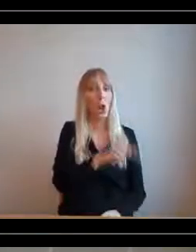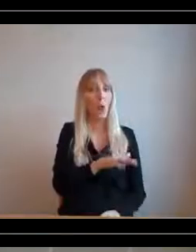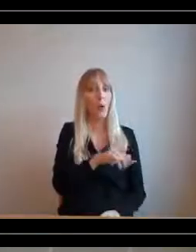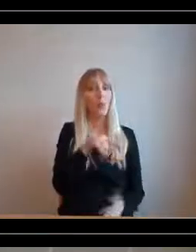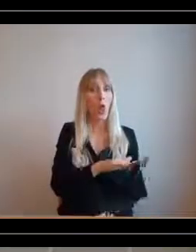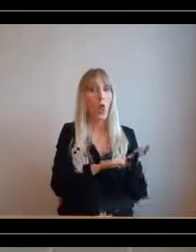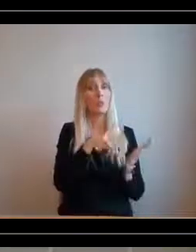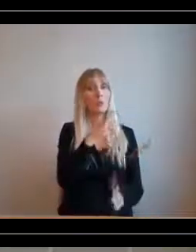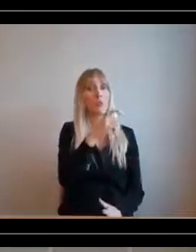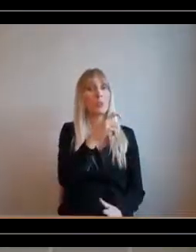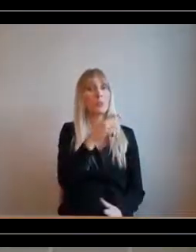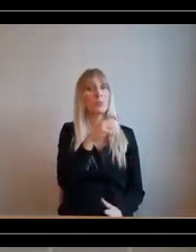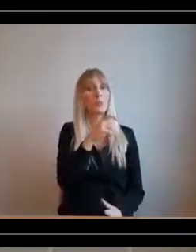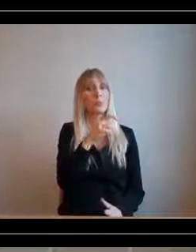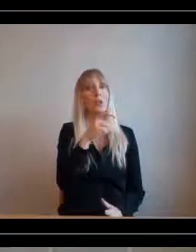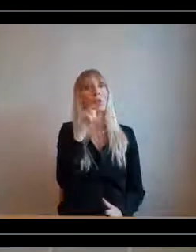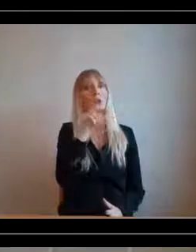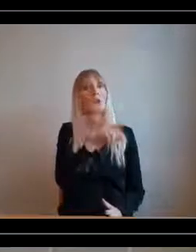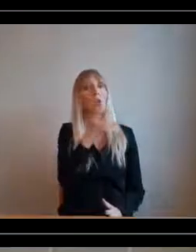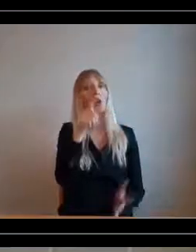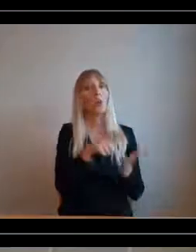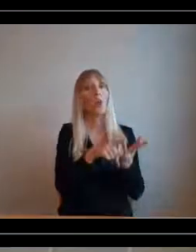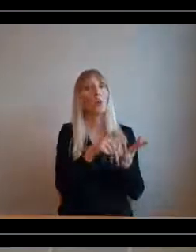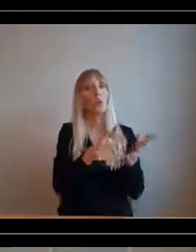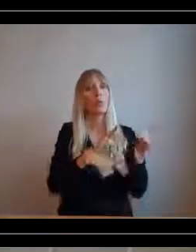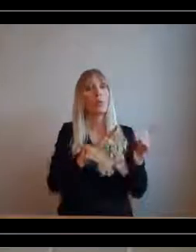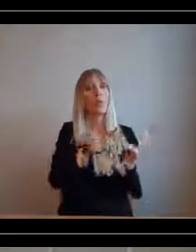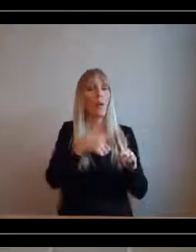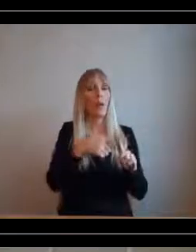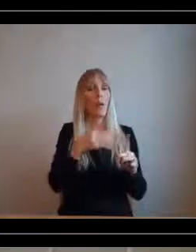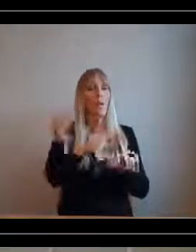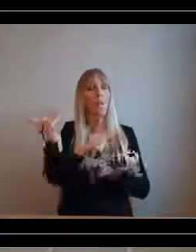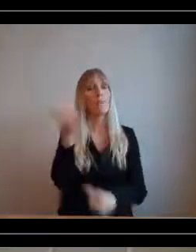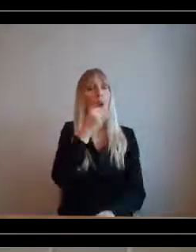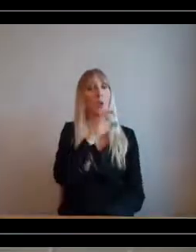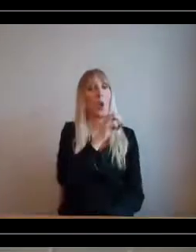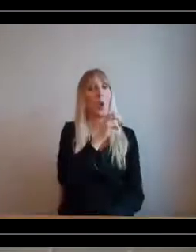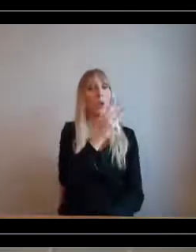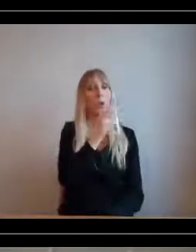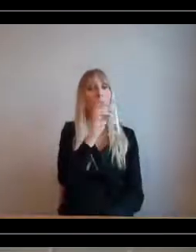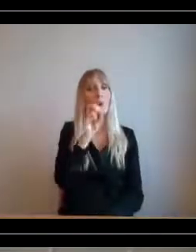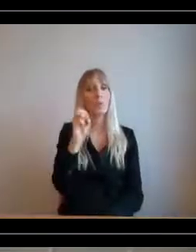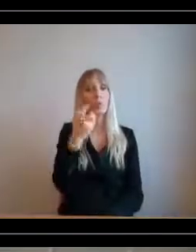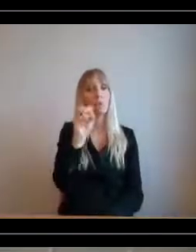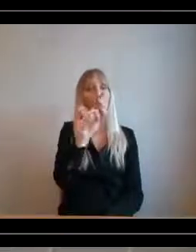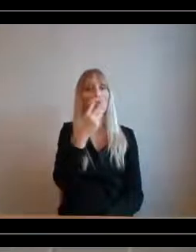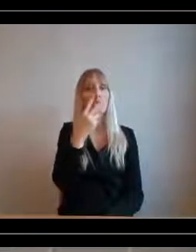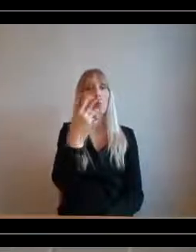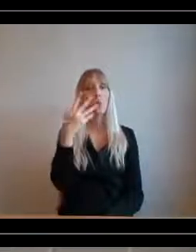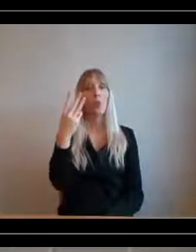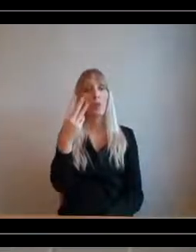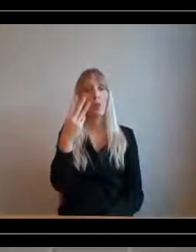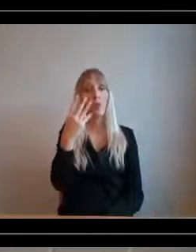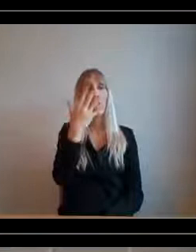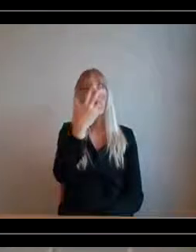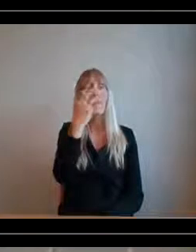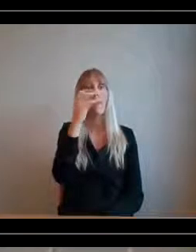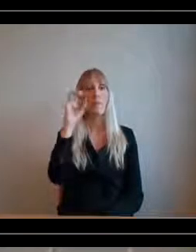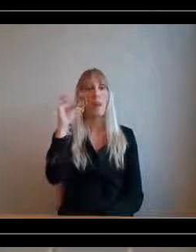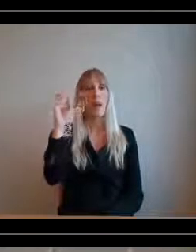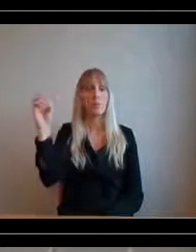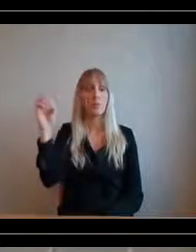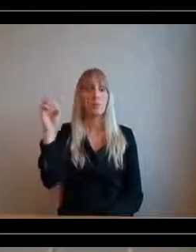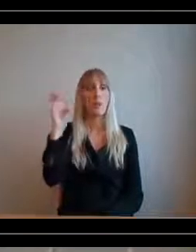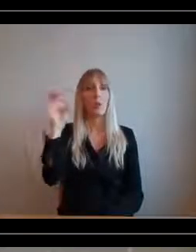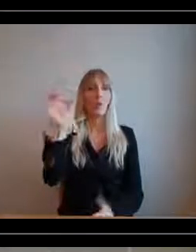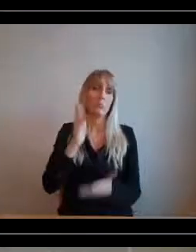info@lowerthamescrossing.co.uk, and I would encourage you as well to call us on 0300 123 5000. We have got a very dedicated land and